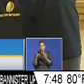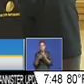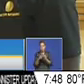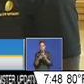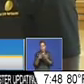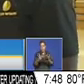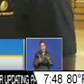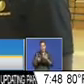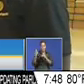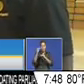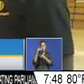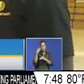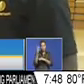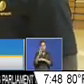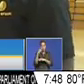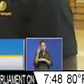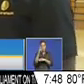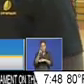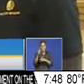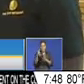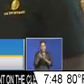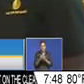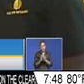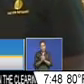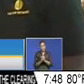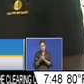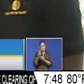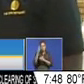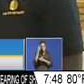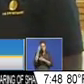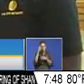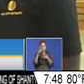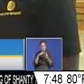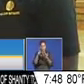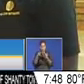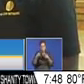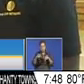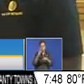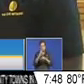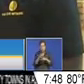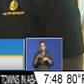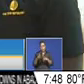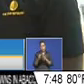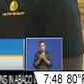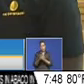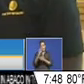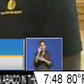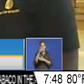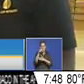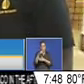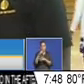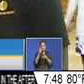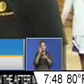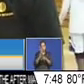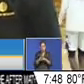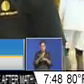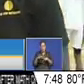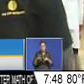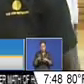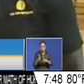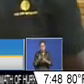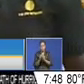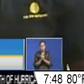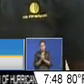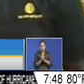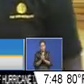level where we need it. It's safe to say the program is trending in the right direction. It's definitely, trending in the right direction. Appreciate it, Bacchus.